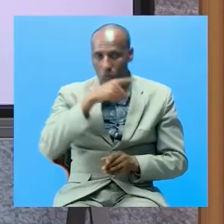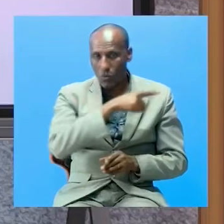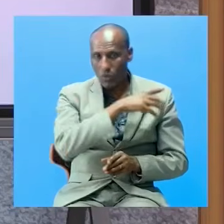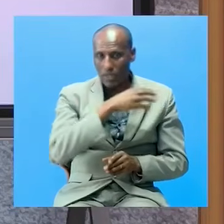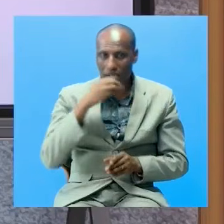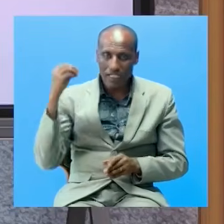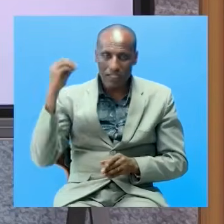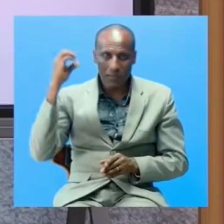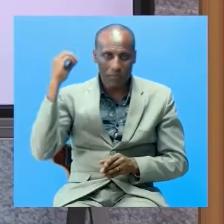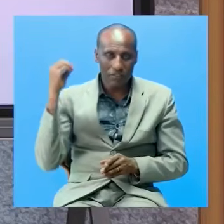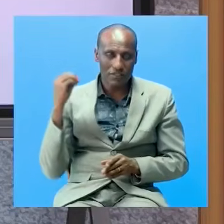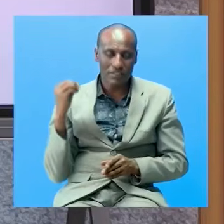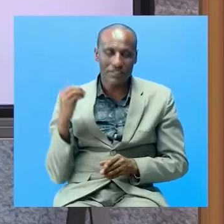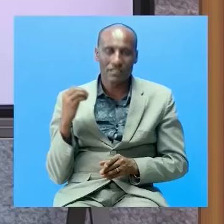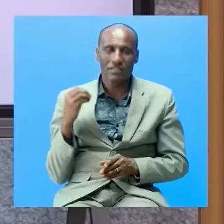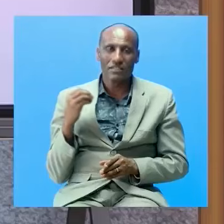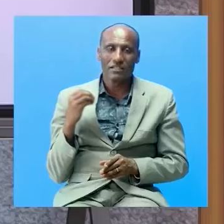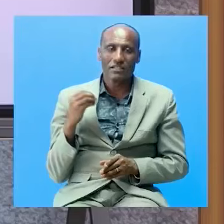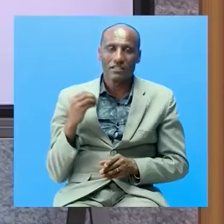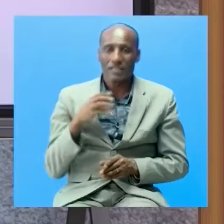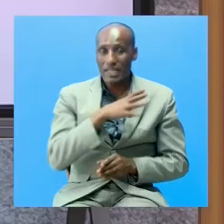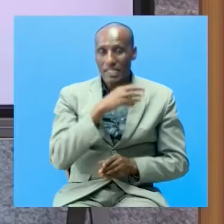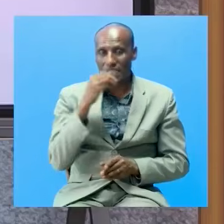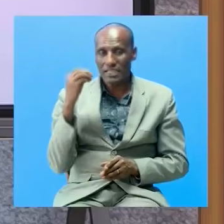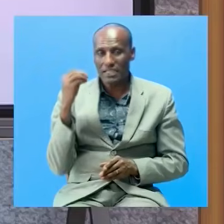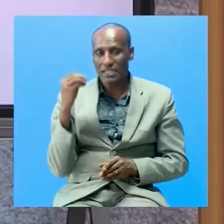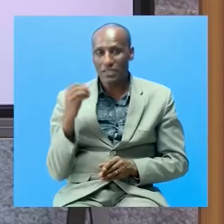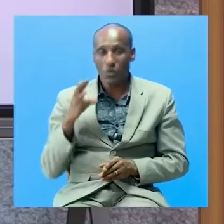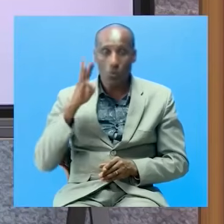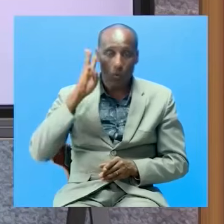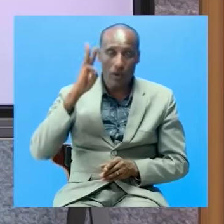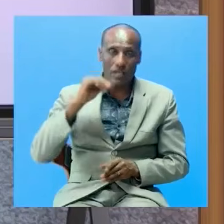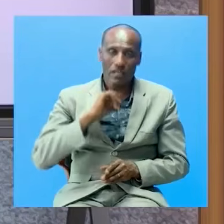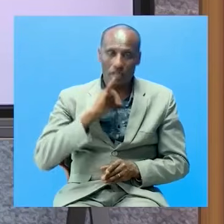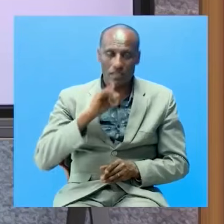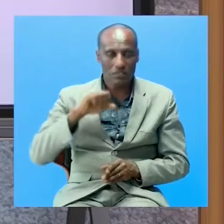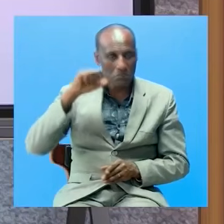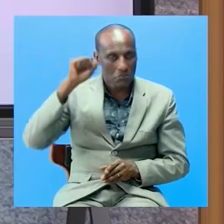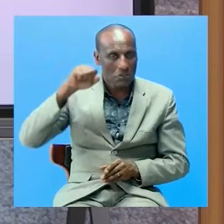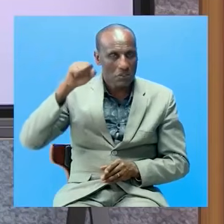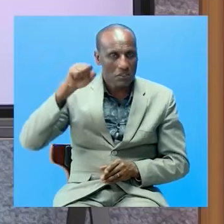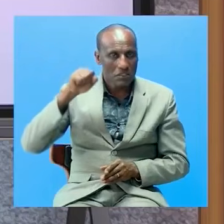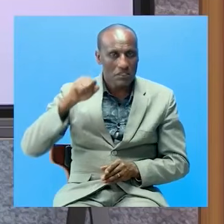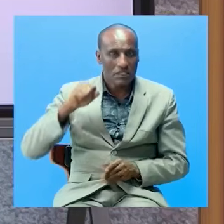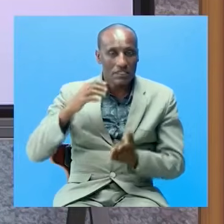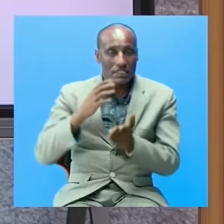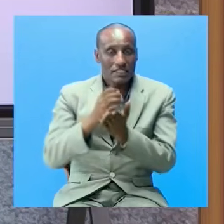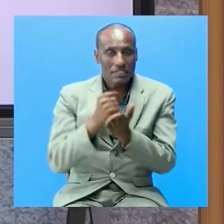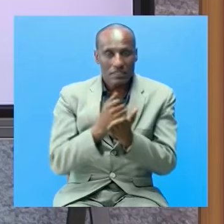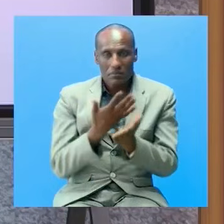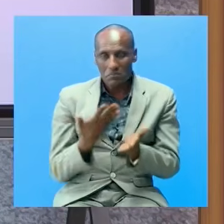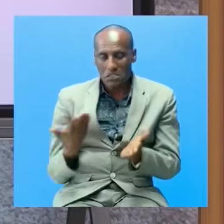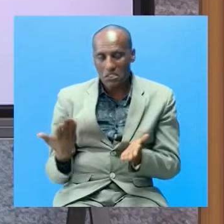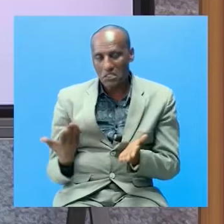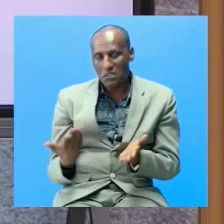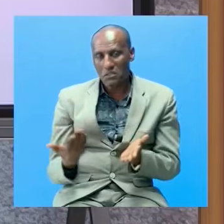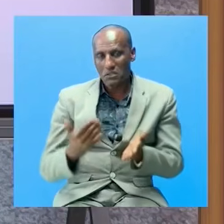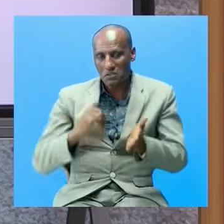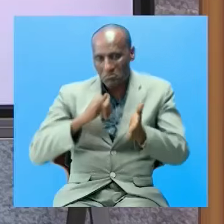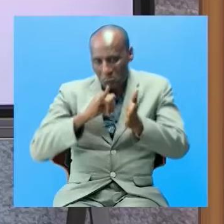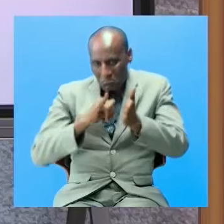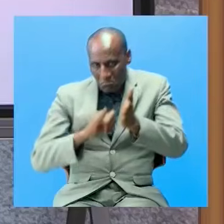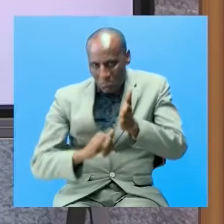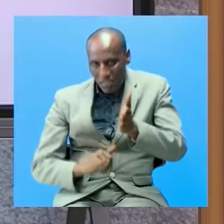Shall is for 100% certain, or a greatest possibility rate. And will